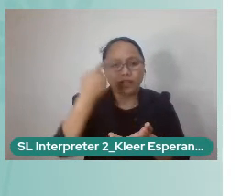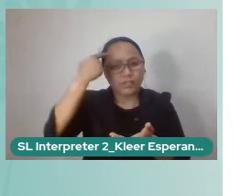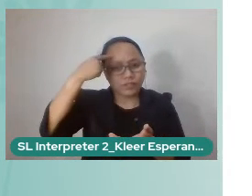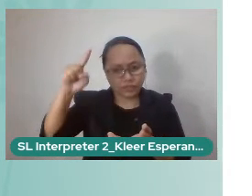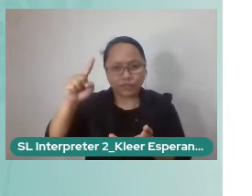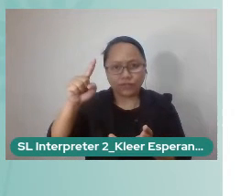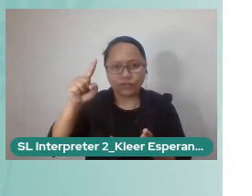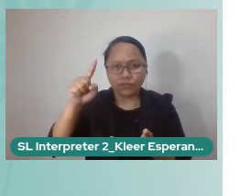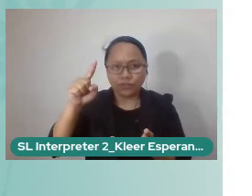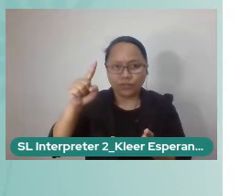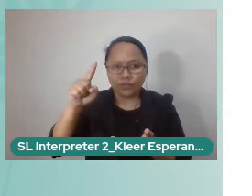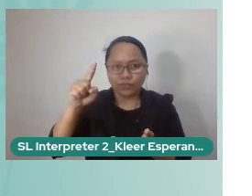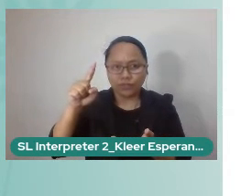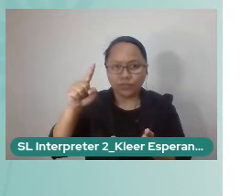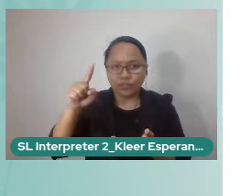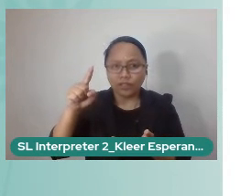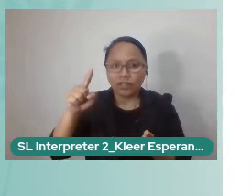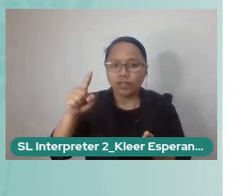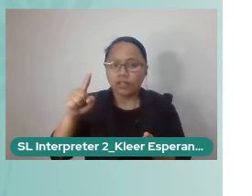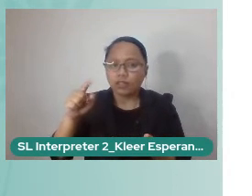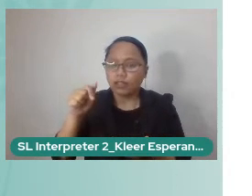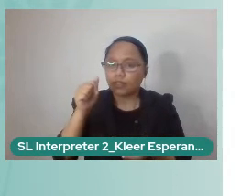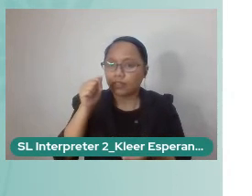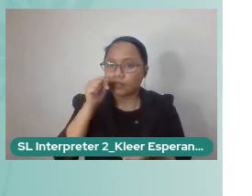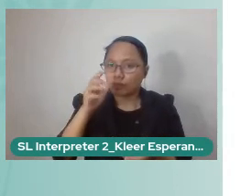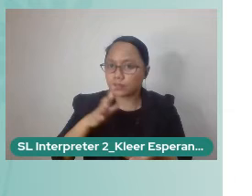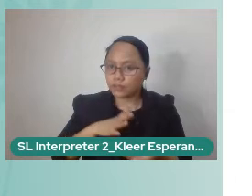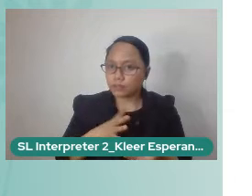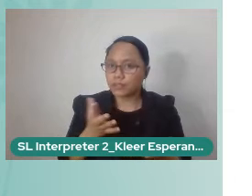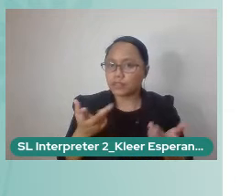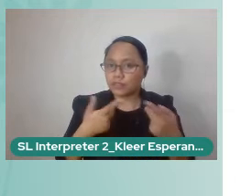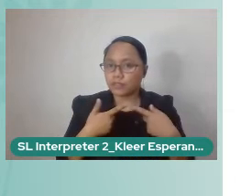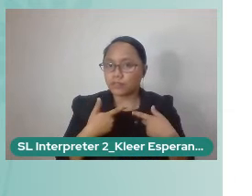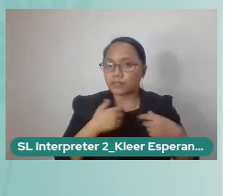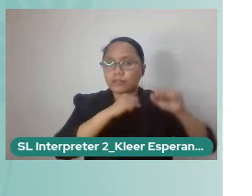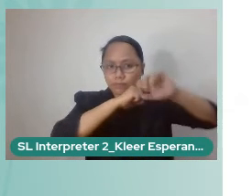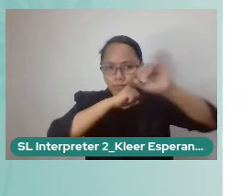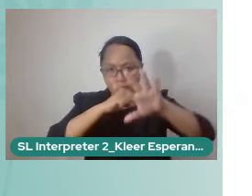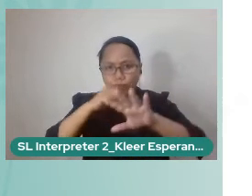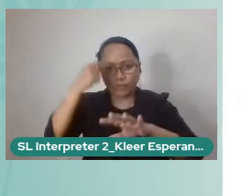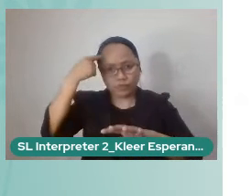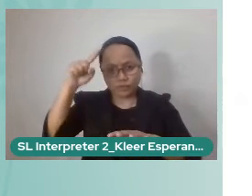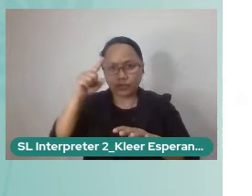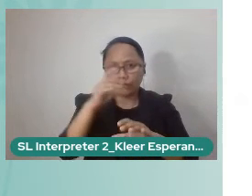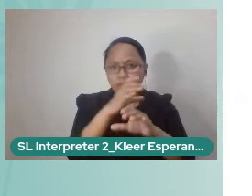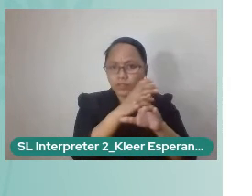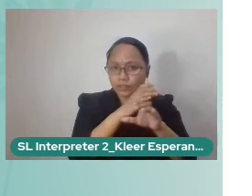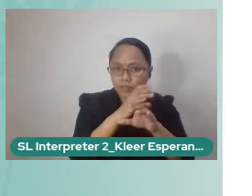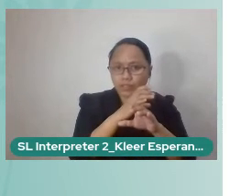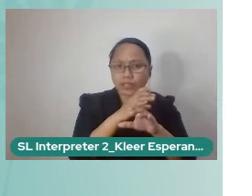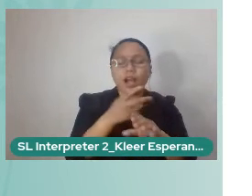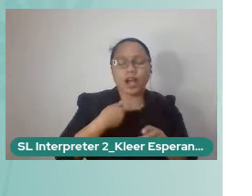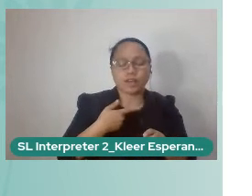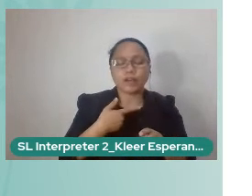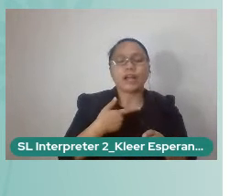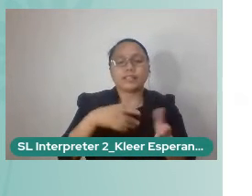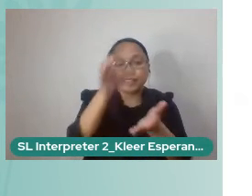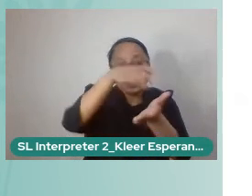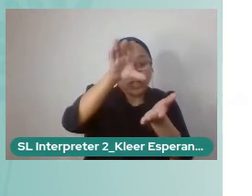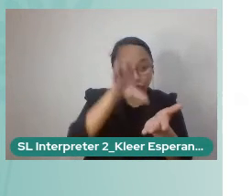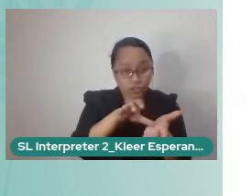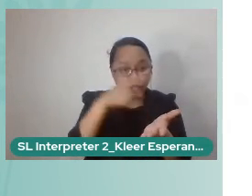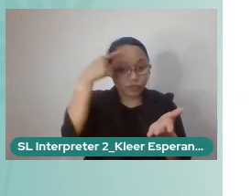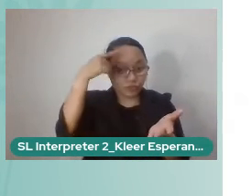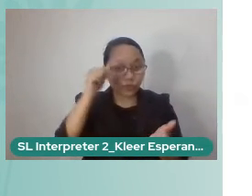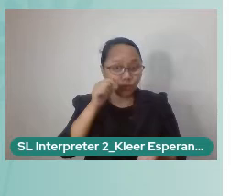to end this presentation say that we have been promoting women-centered care. It is important to listen to the women